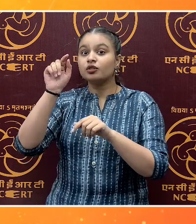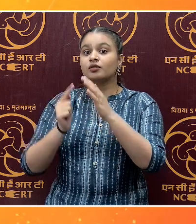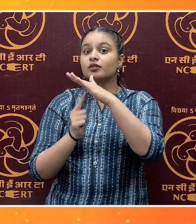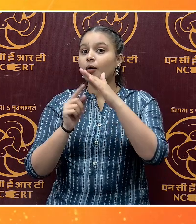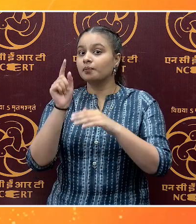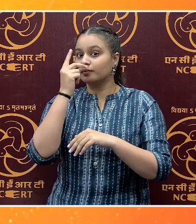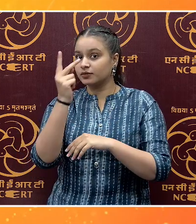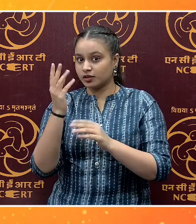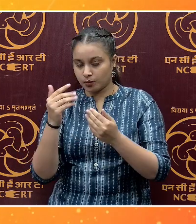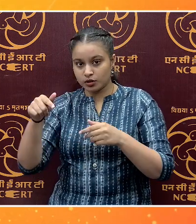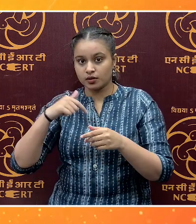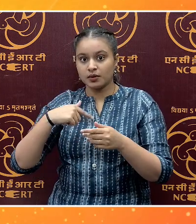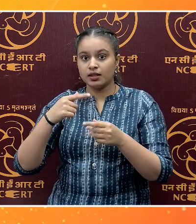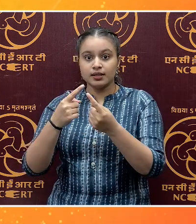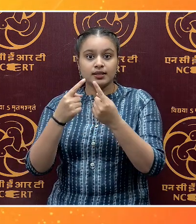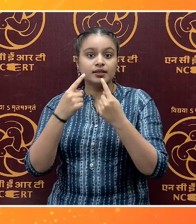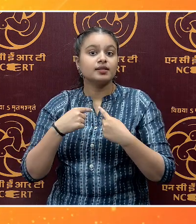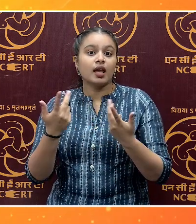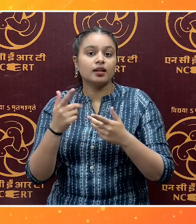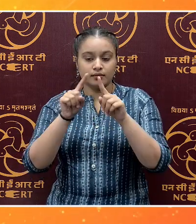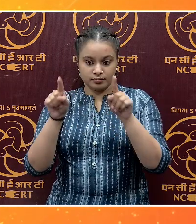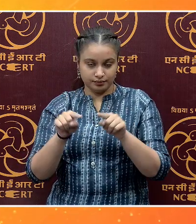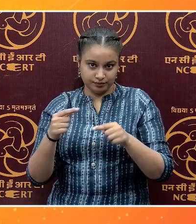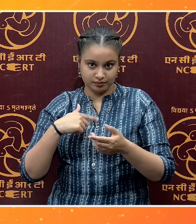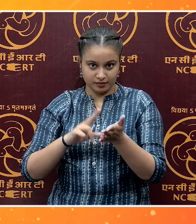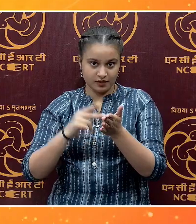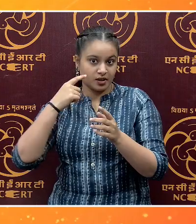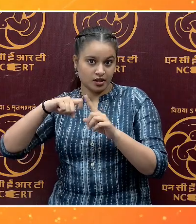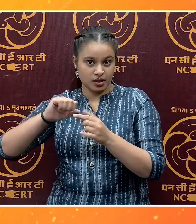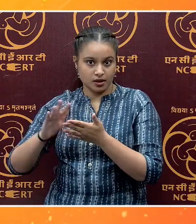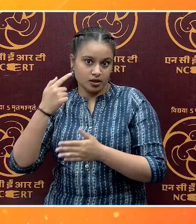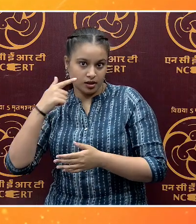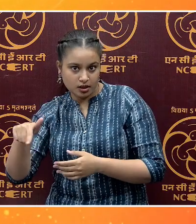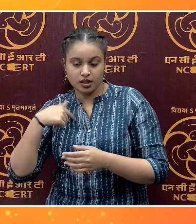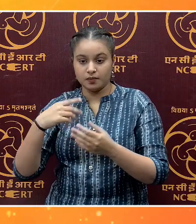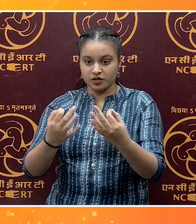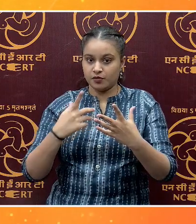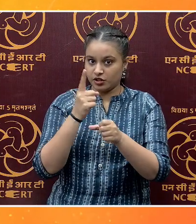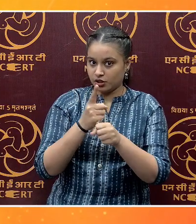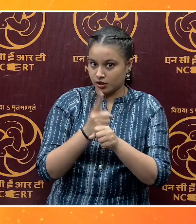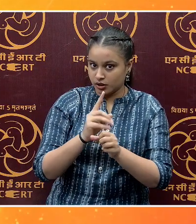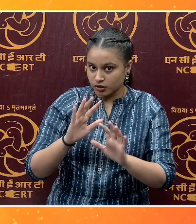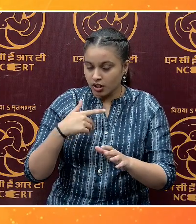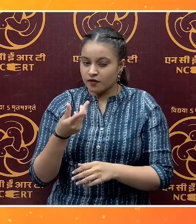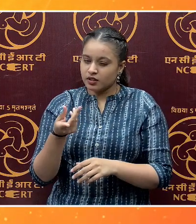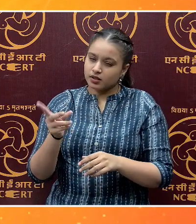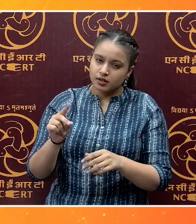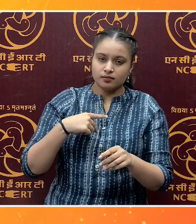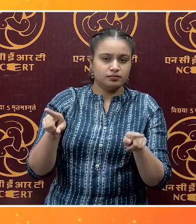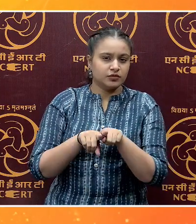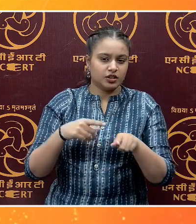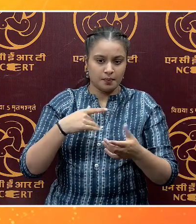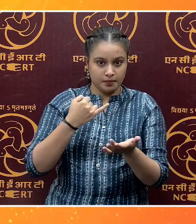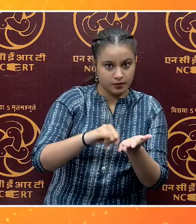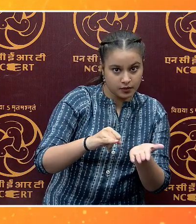notification says that Nikhil is requested in my school to be as a special educator. Here is the same option I have, the reject